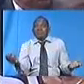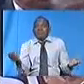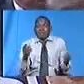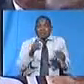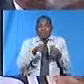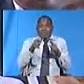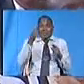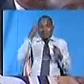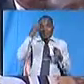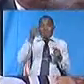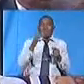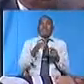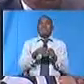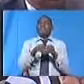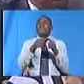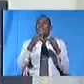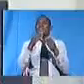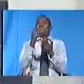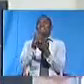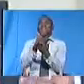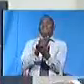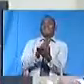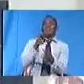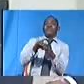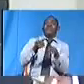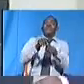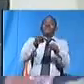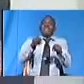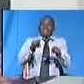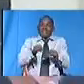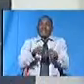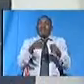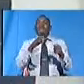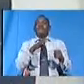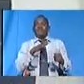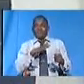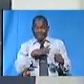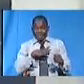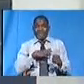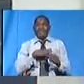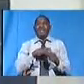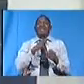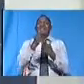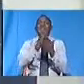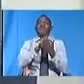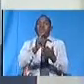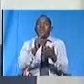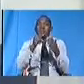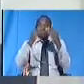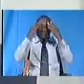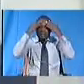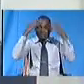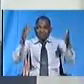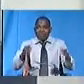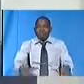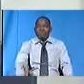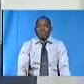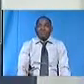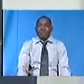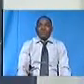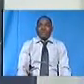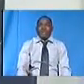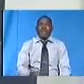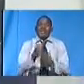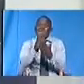talk about list of polling stations. We still haven't seen that list as we sit here. Is it not? Is it